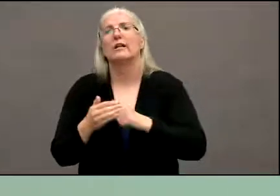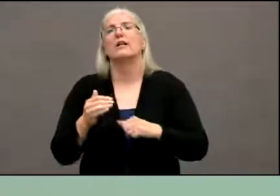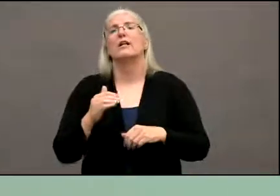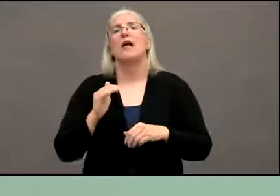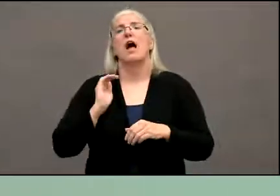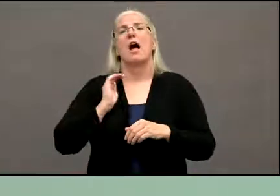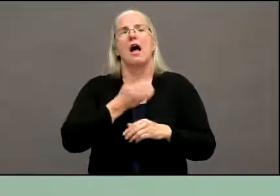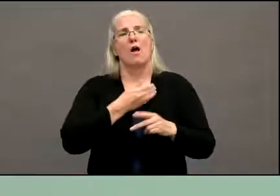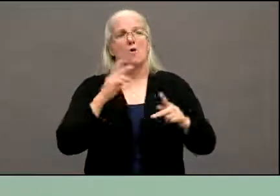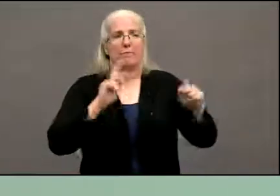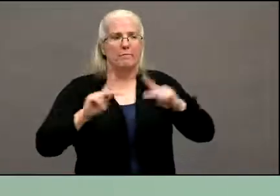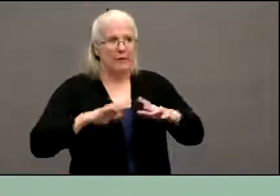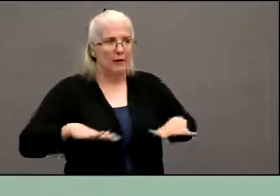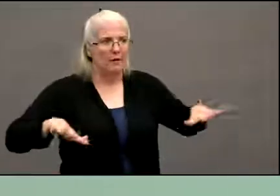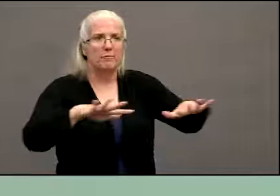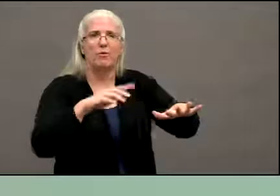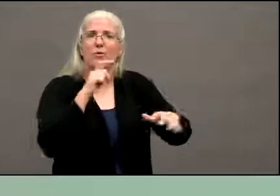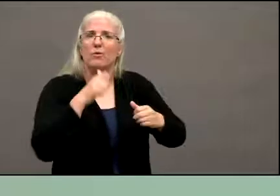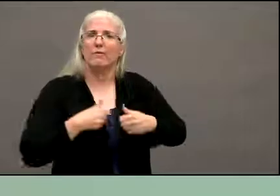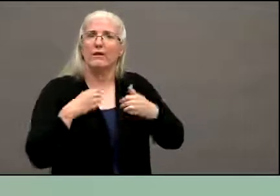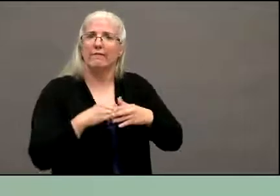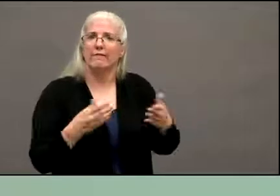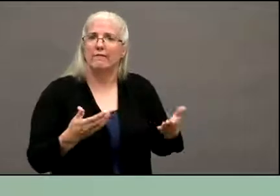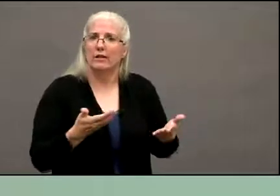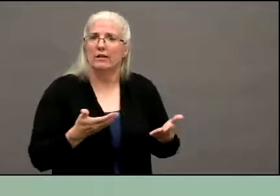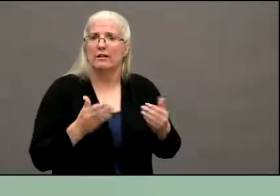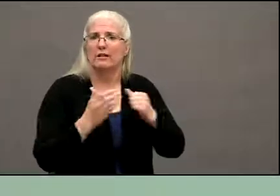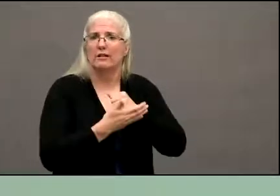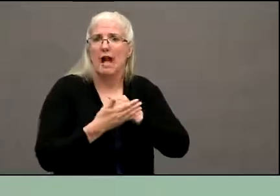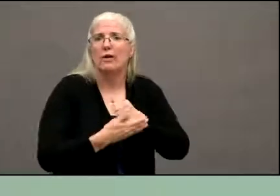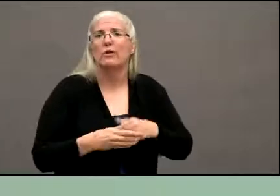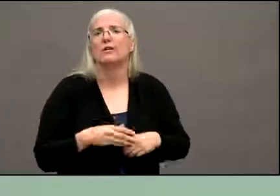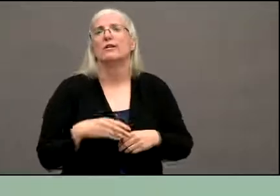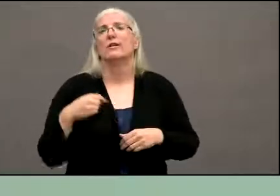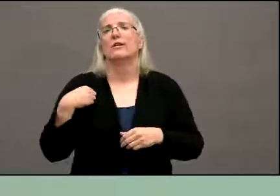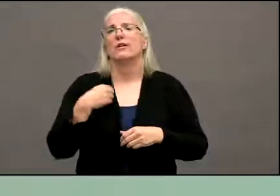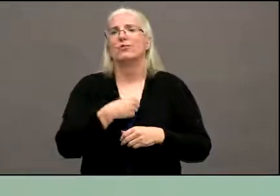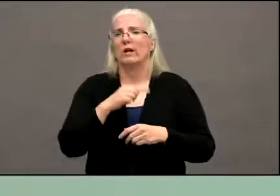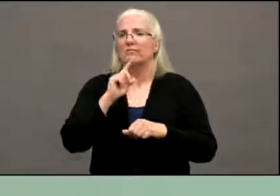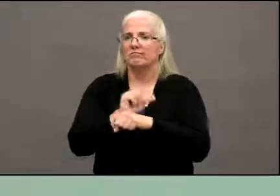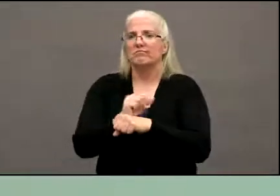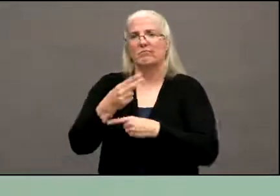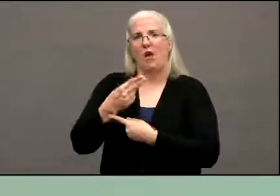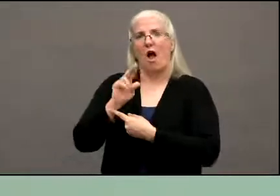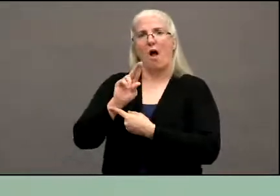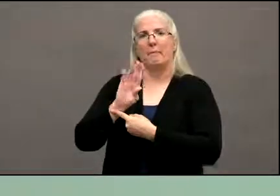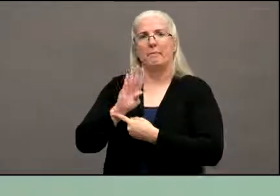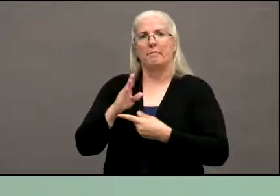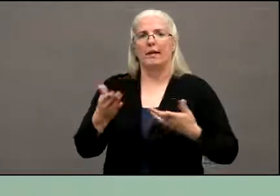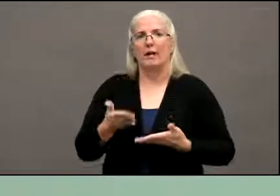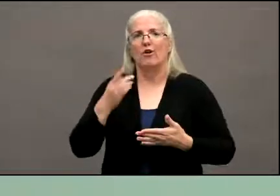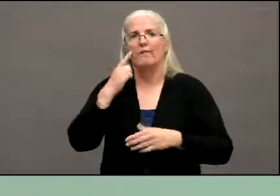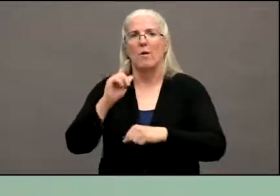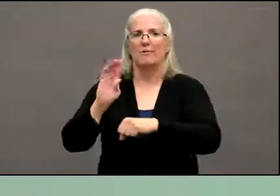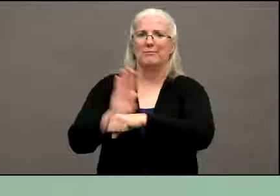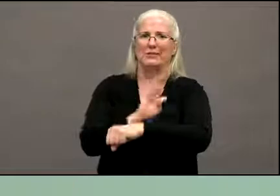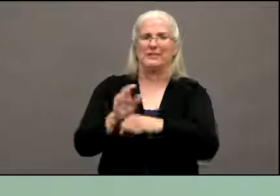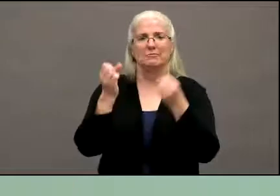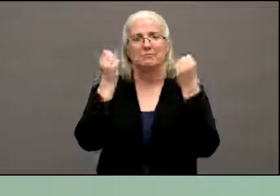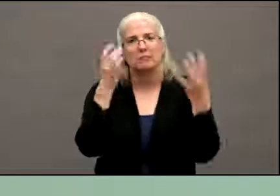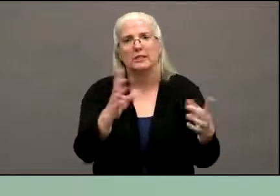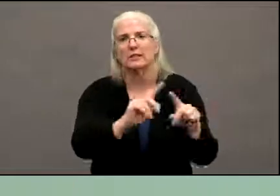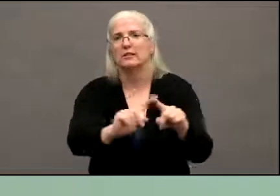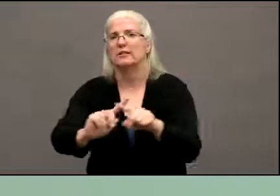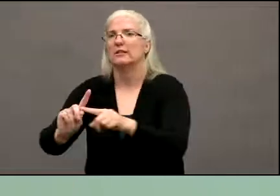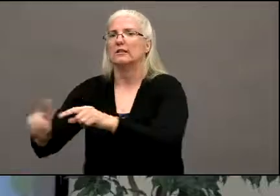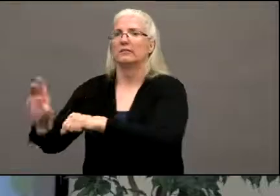technology and commerce, so so our rules are going to look a little different just by the very nature of what our county is and all the things that